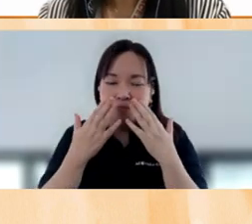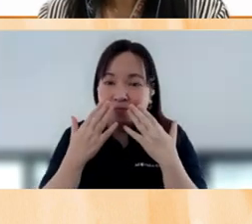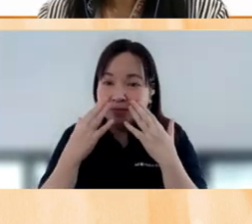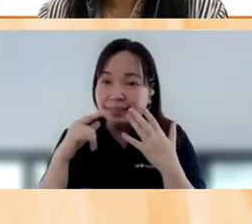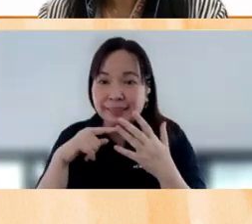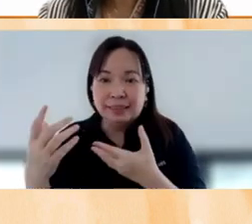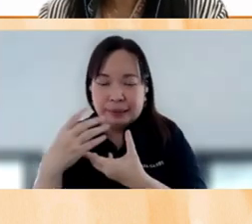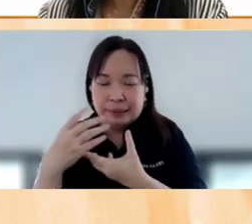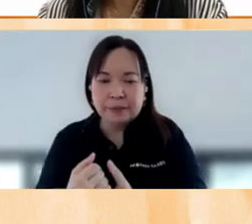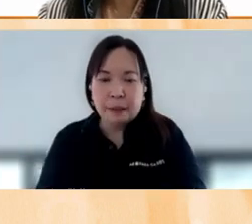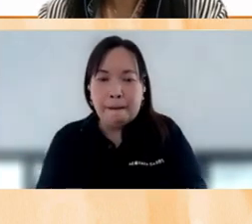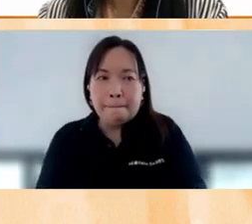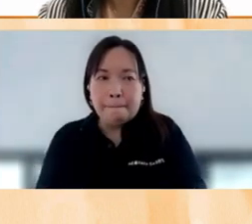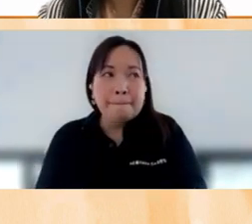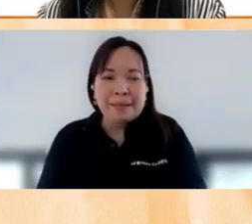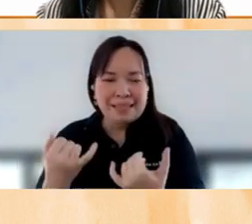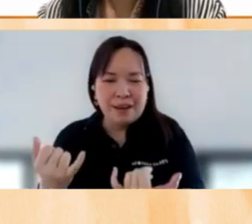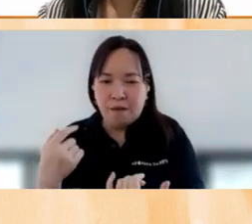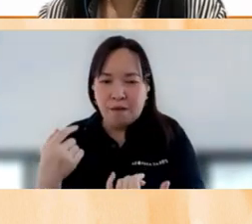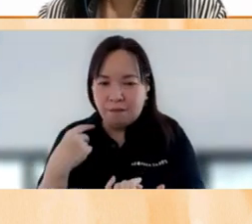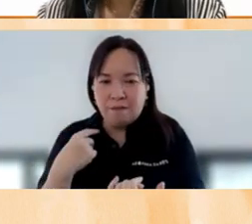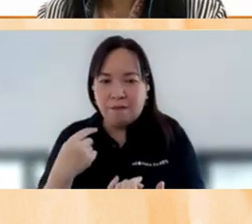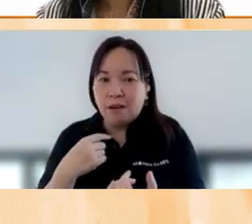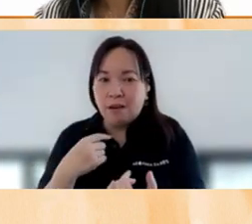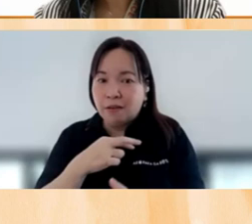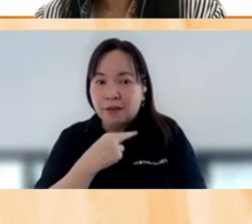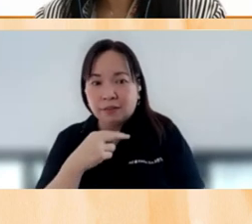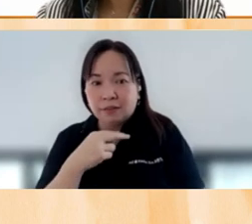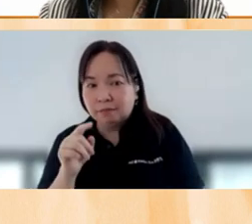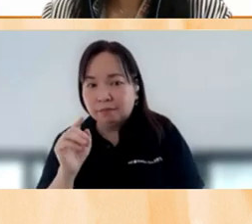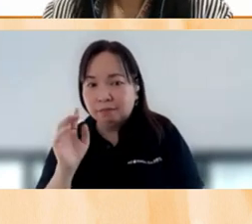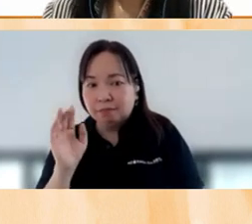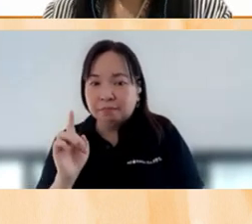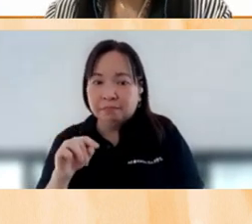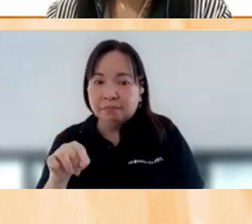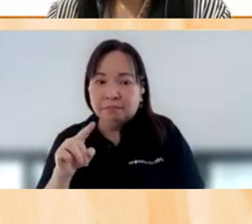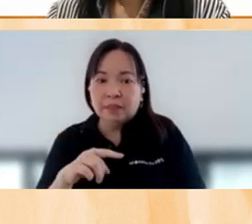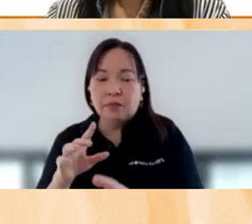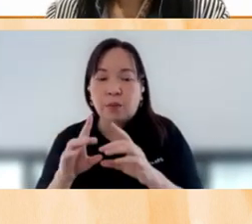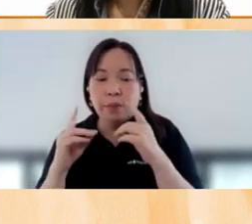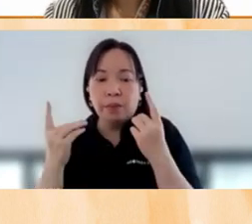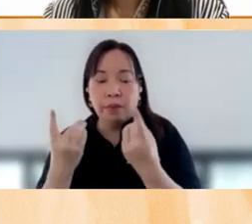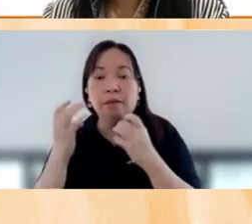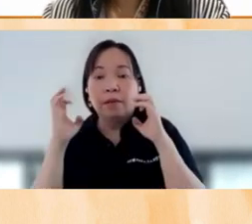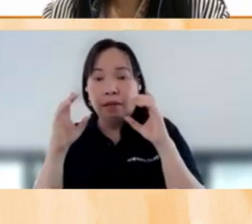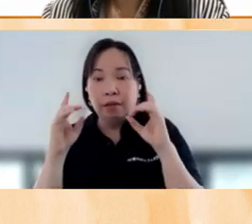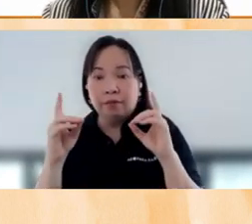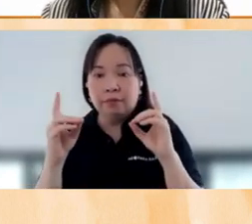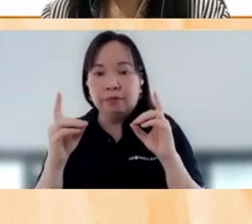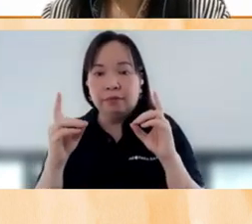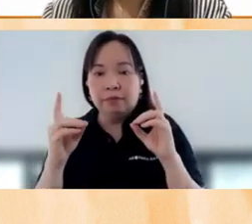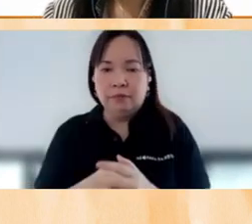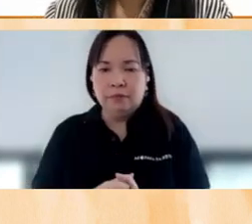we now have a reaction from the Department of Education regarding